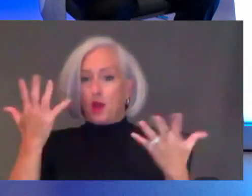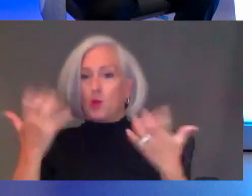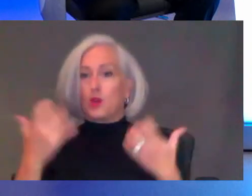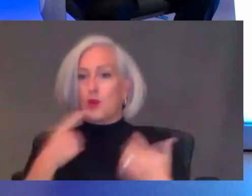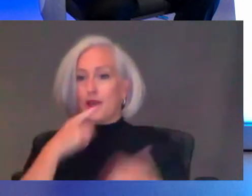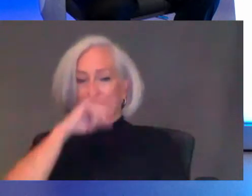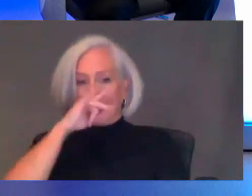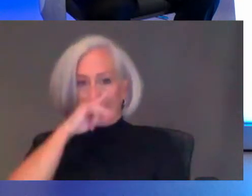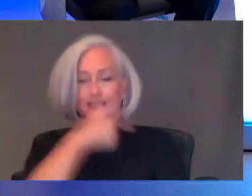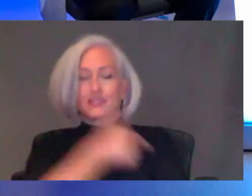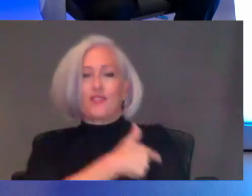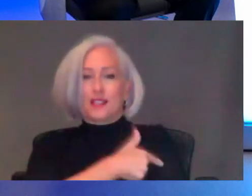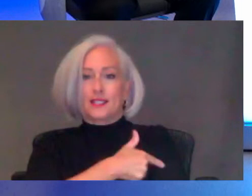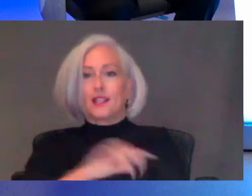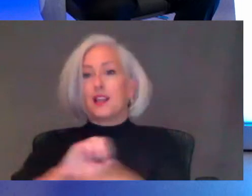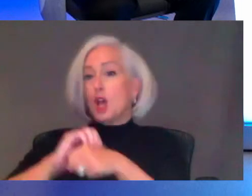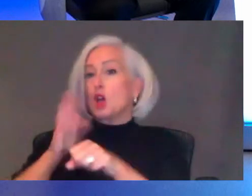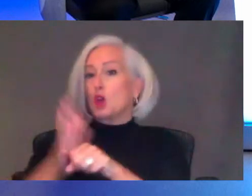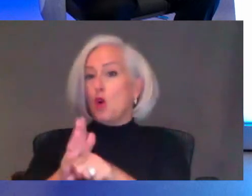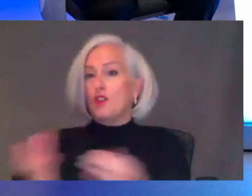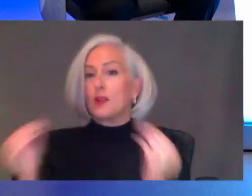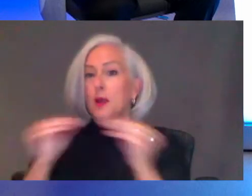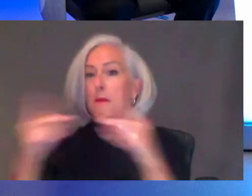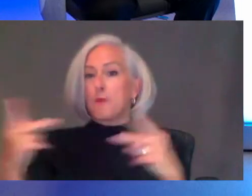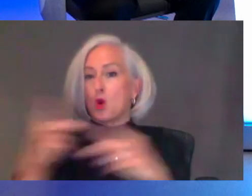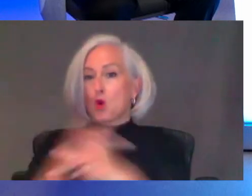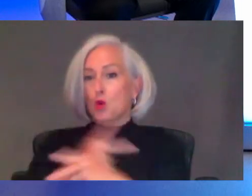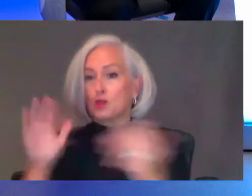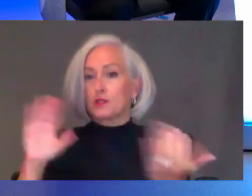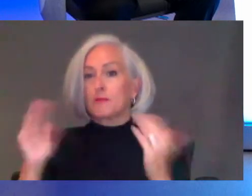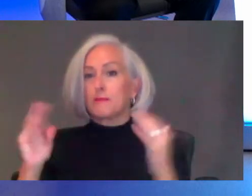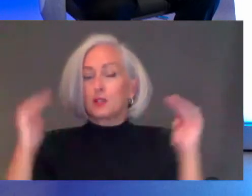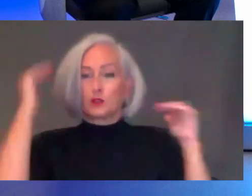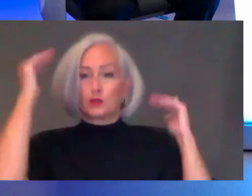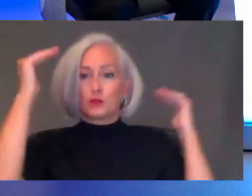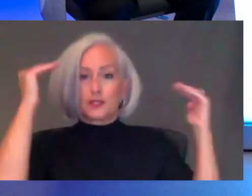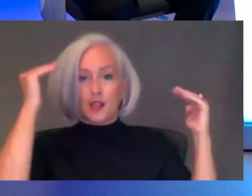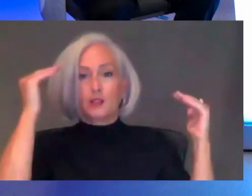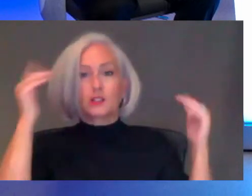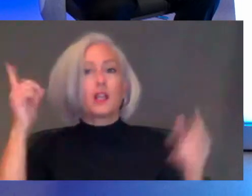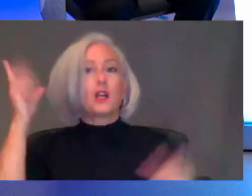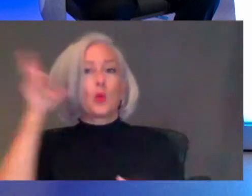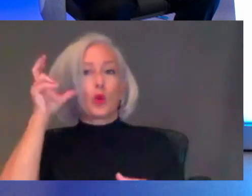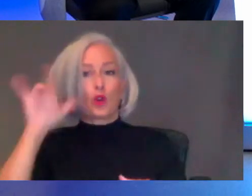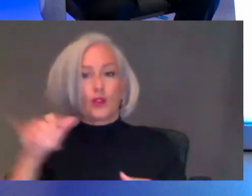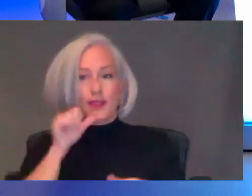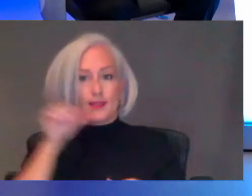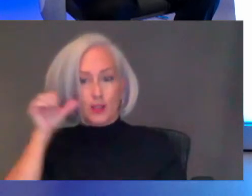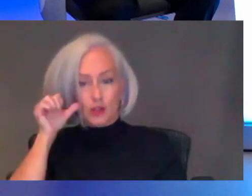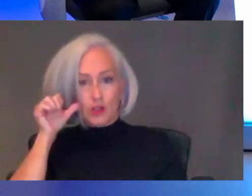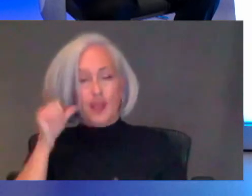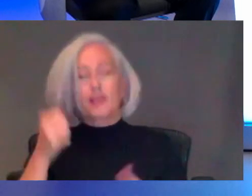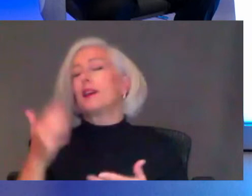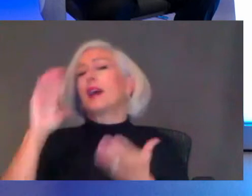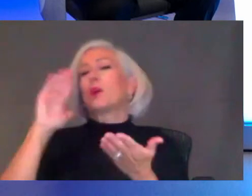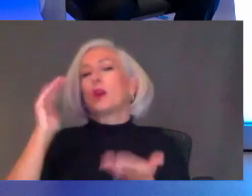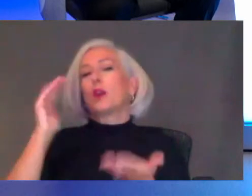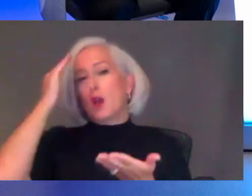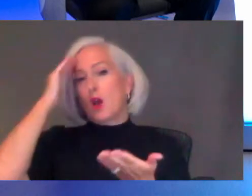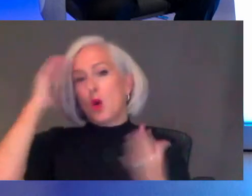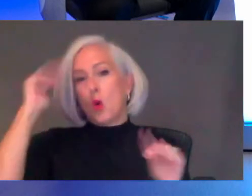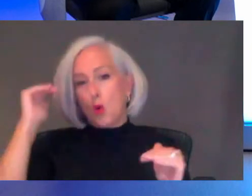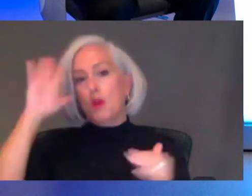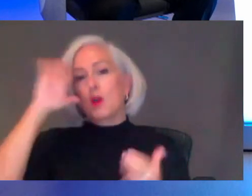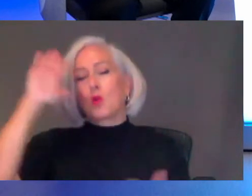get it. Yeah. I don't want to say it's going to be right away, but I'm going to bet if they hold true to prior instances of about a 4-week time